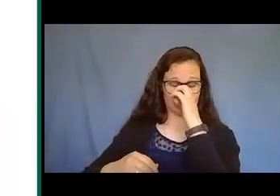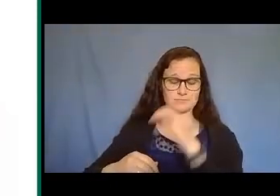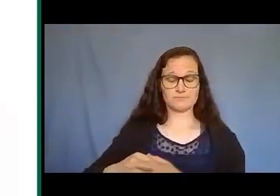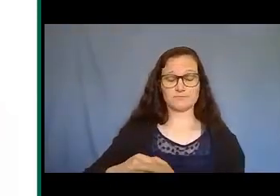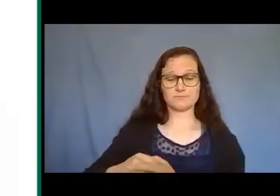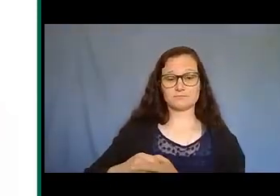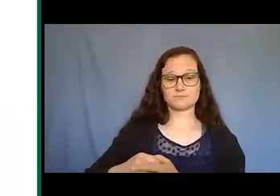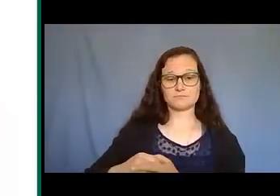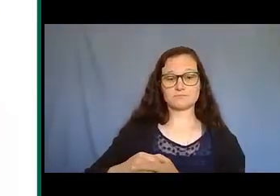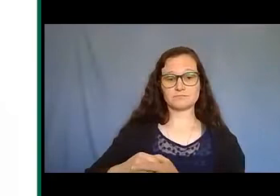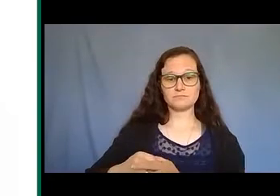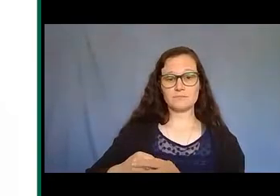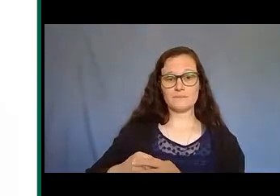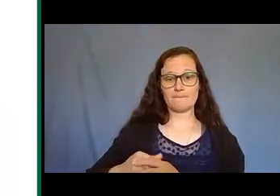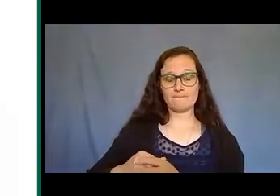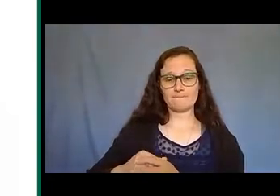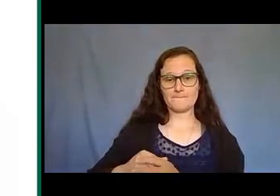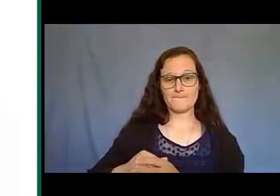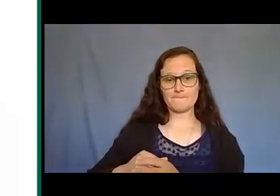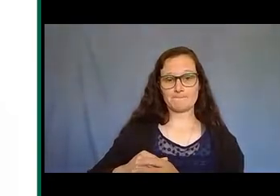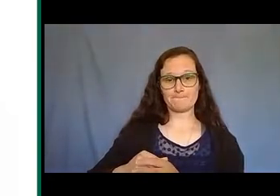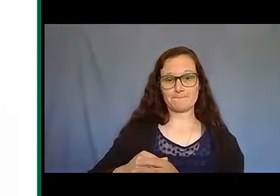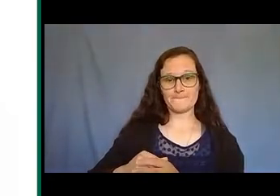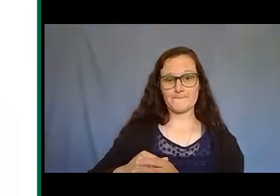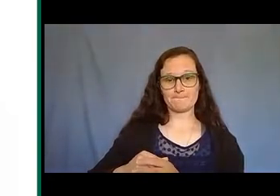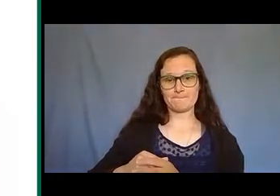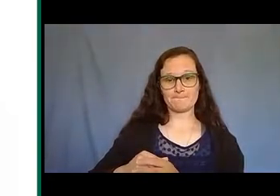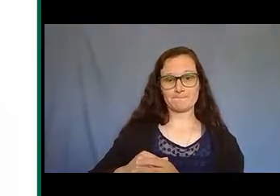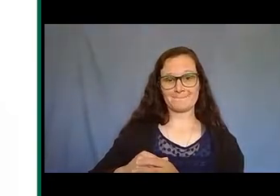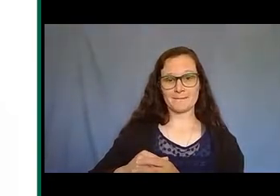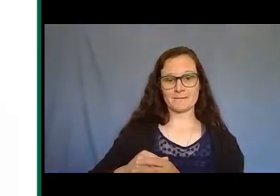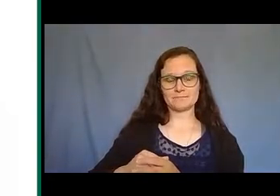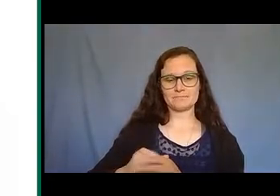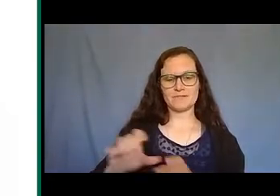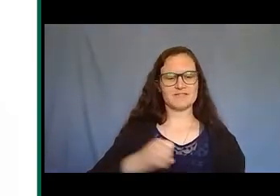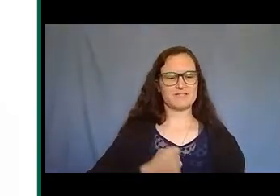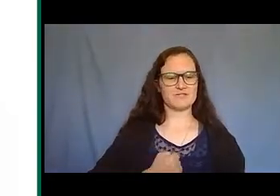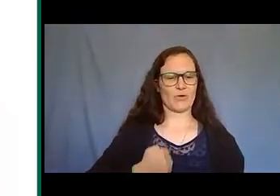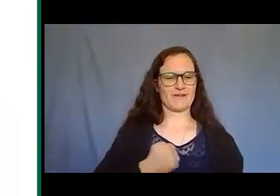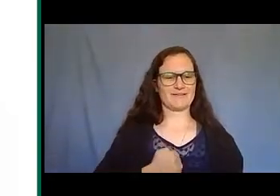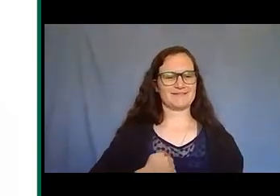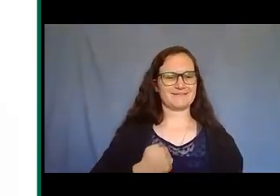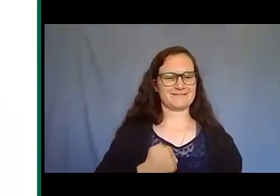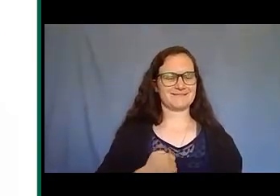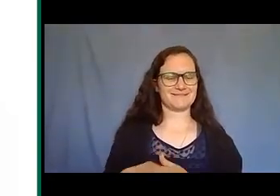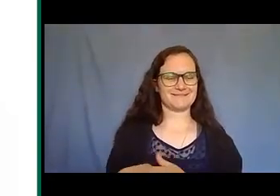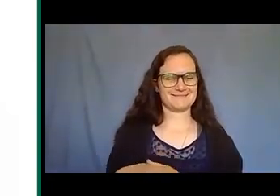the next slide, you can, sorry, I